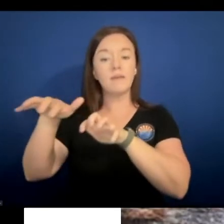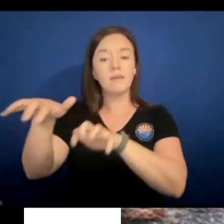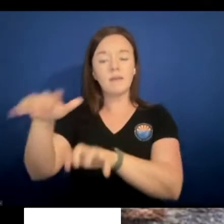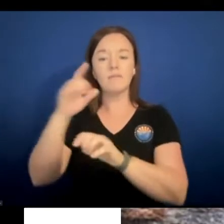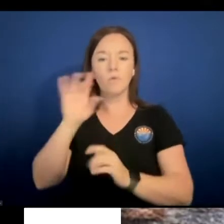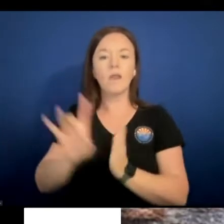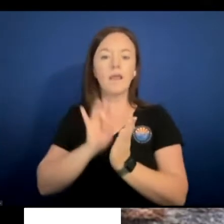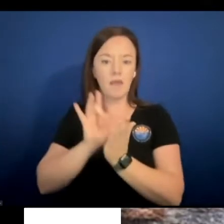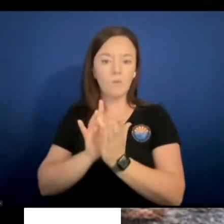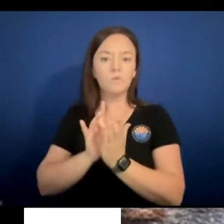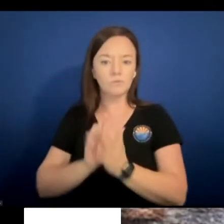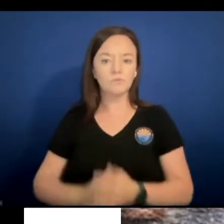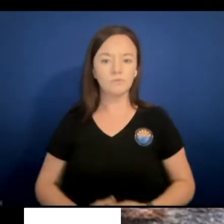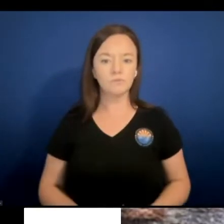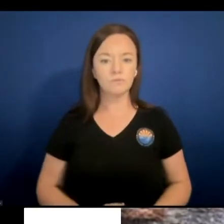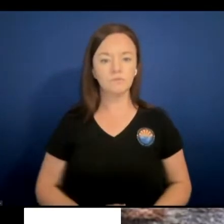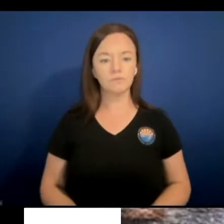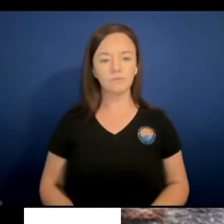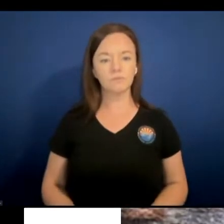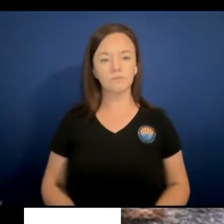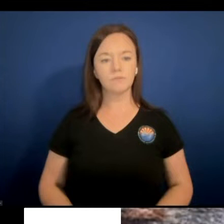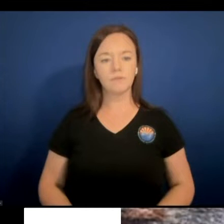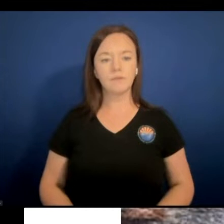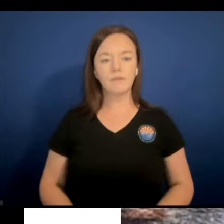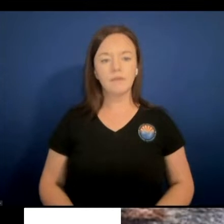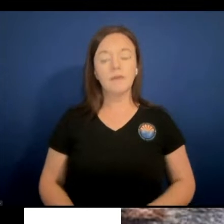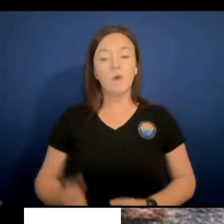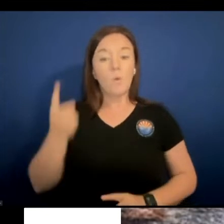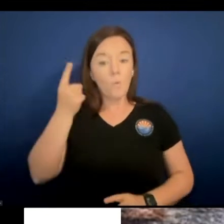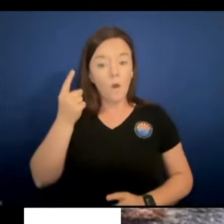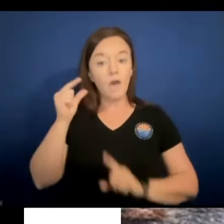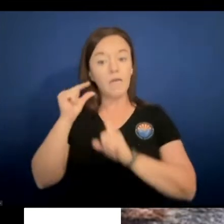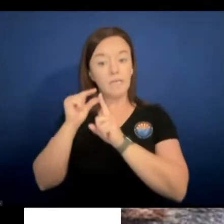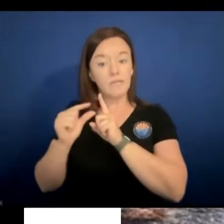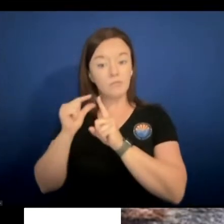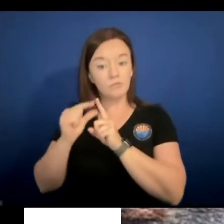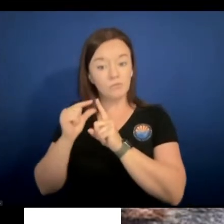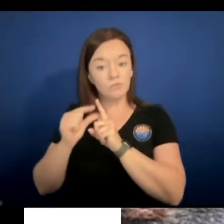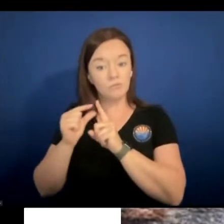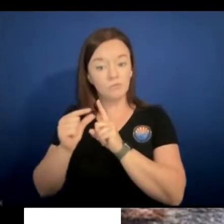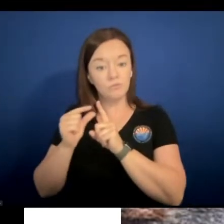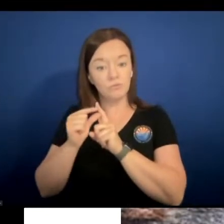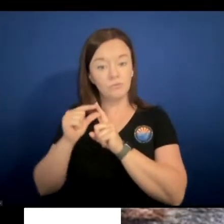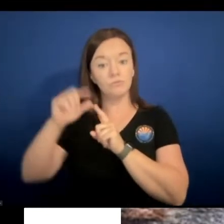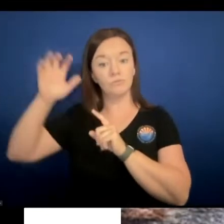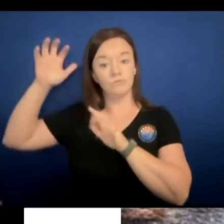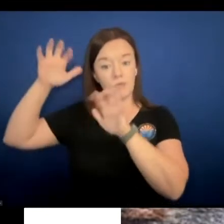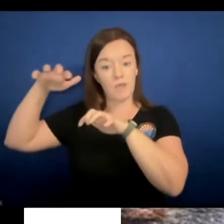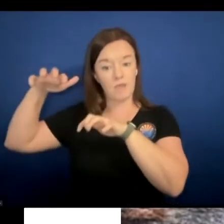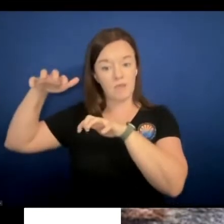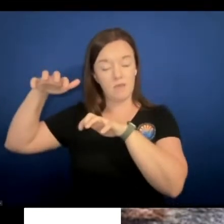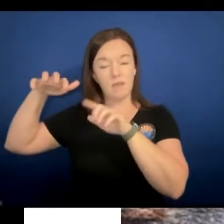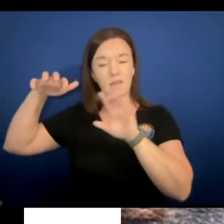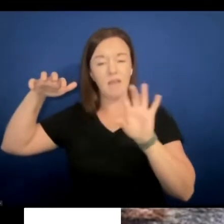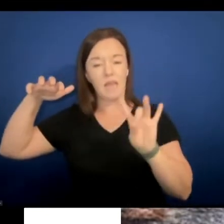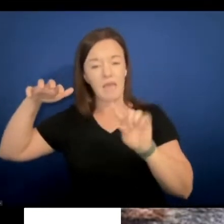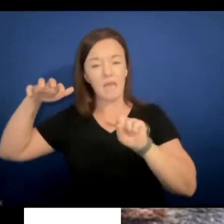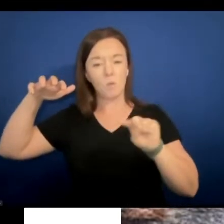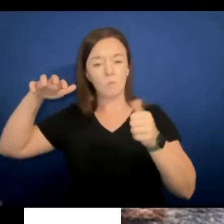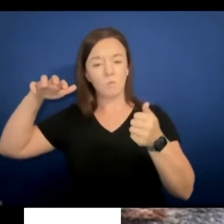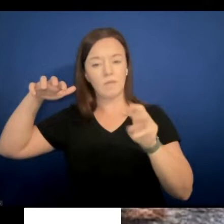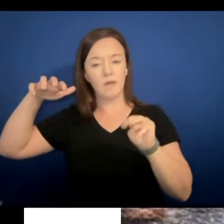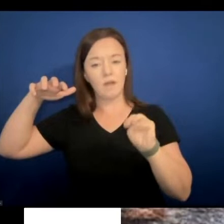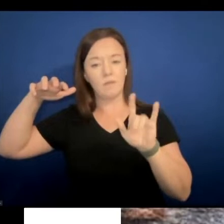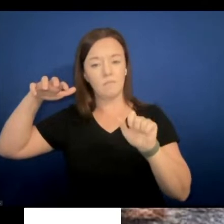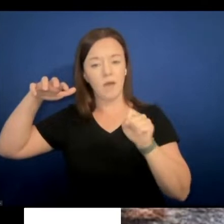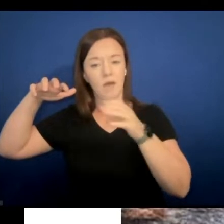Thank you. So that 1 inch, 10 miles down, 8 to 10 miles from the edge of the burn